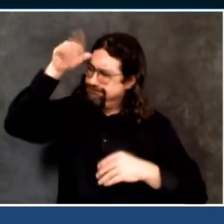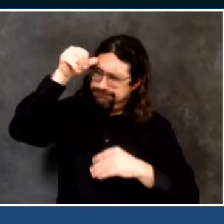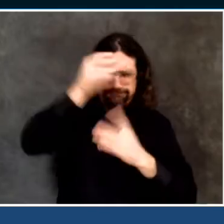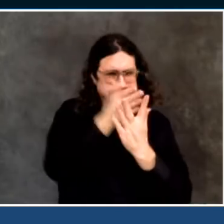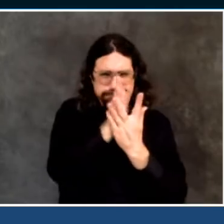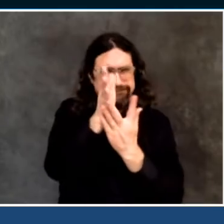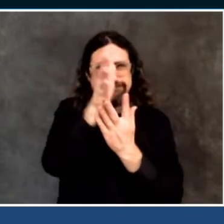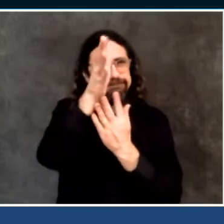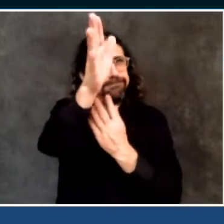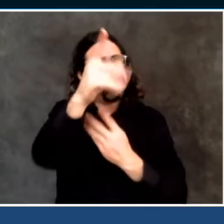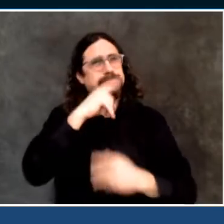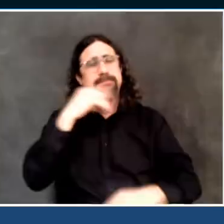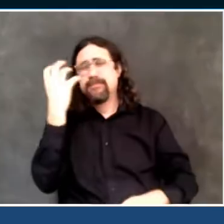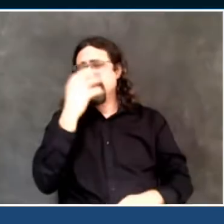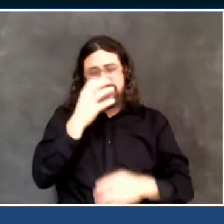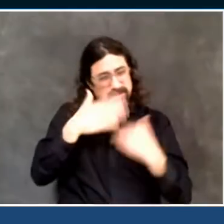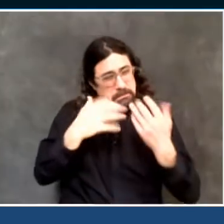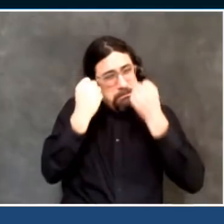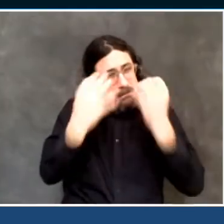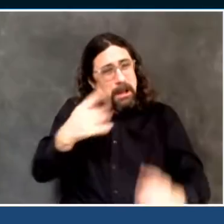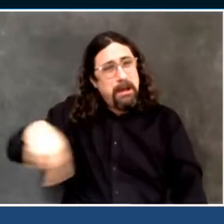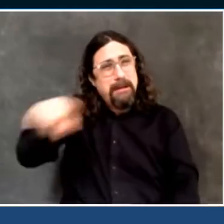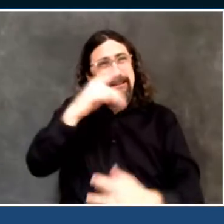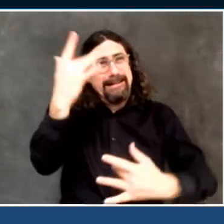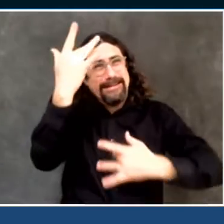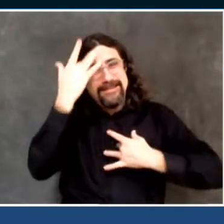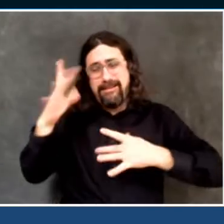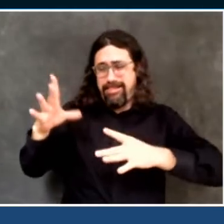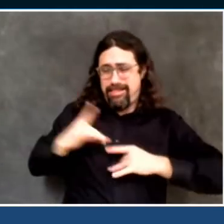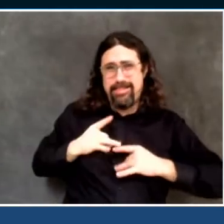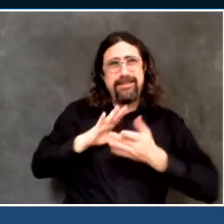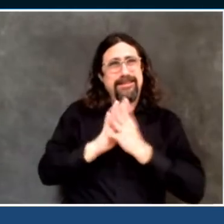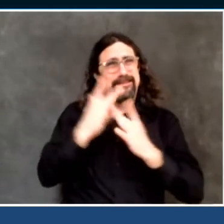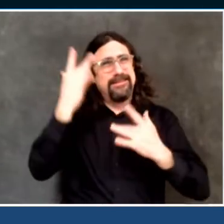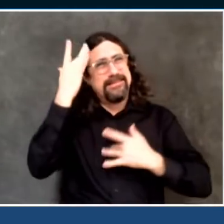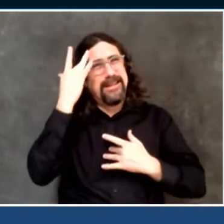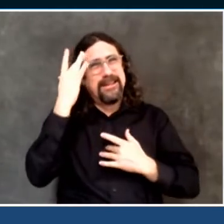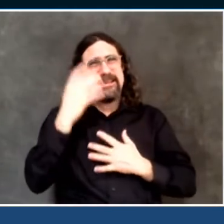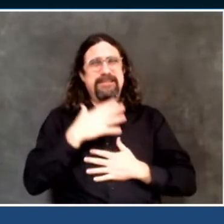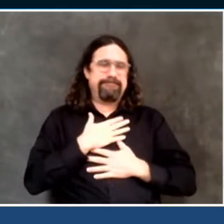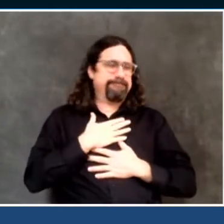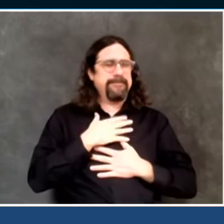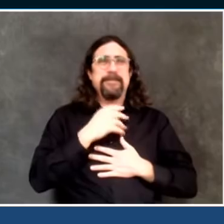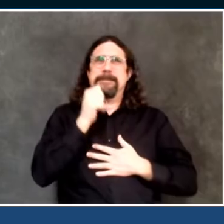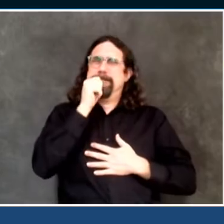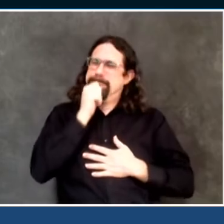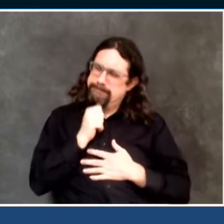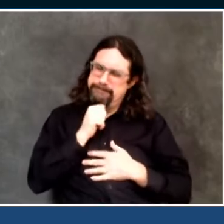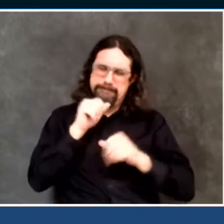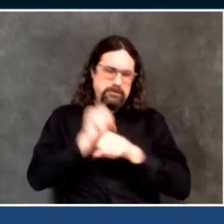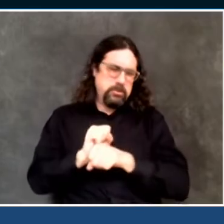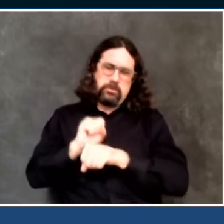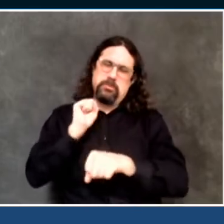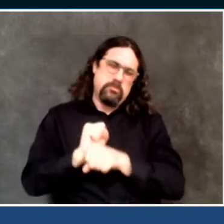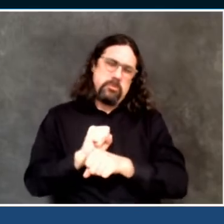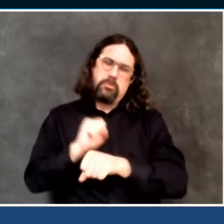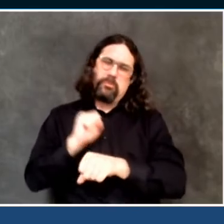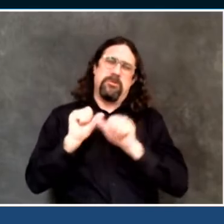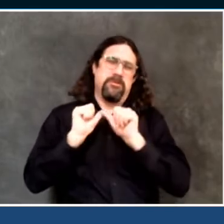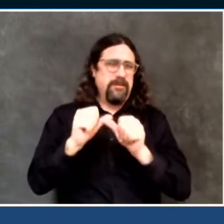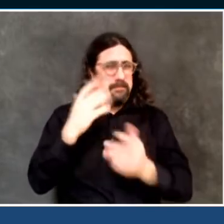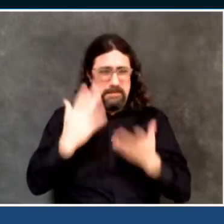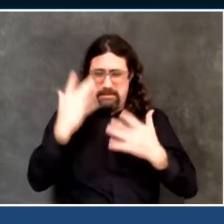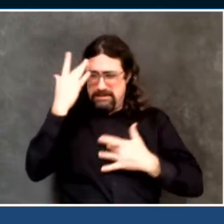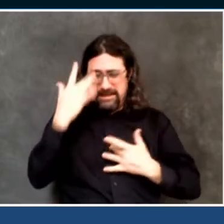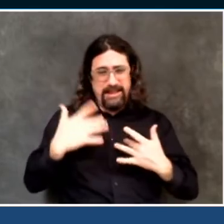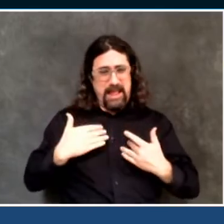had a confirmed case of the coronavirus. And that has been something that caused tremendous worry. We were worried for them. They're